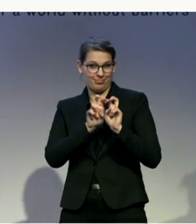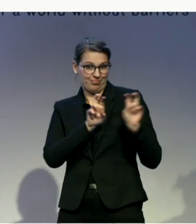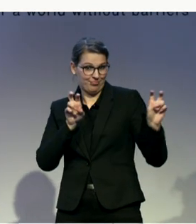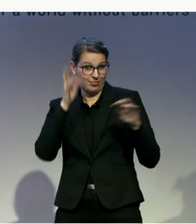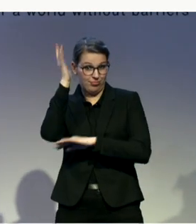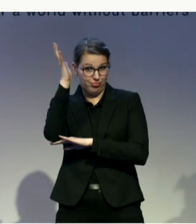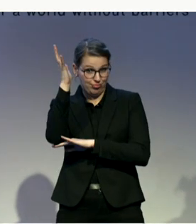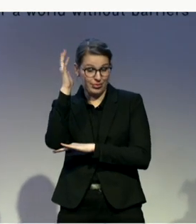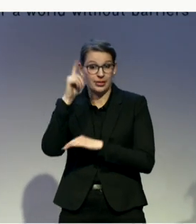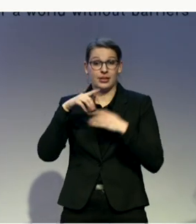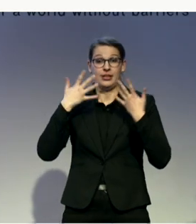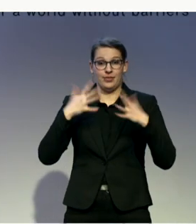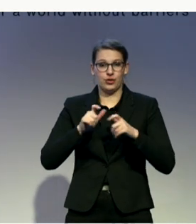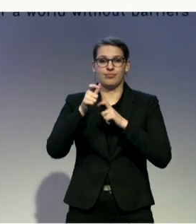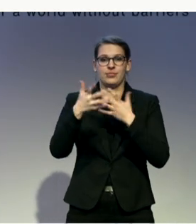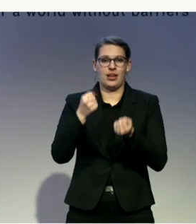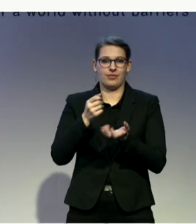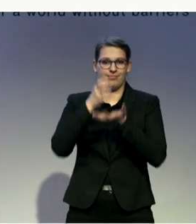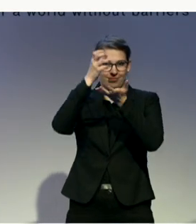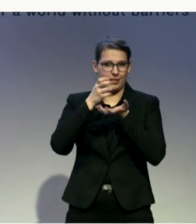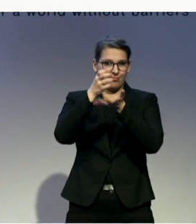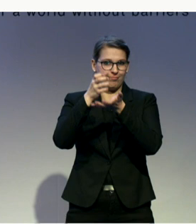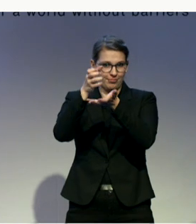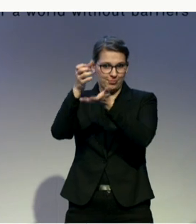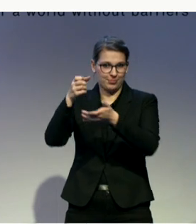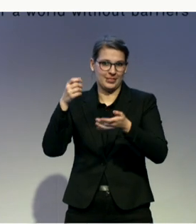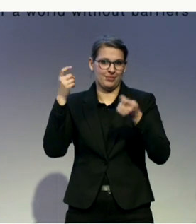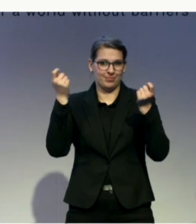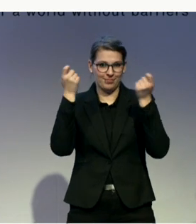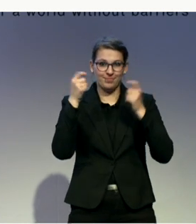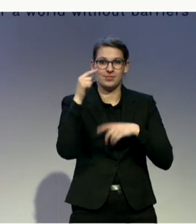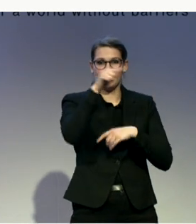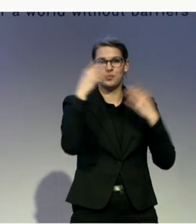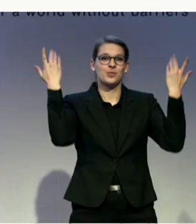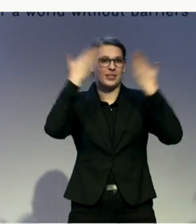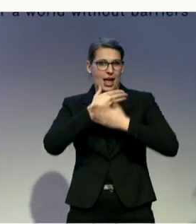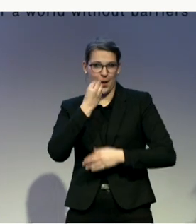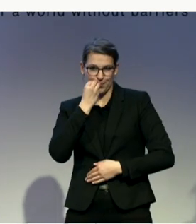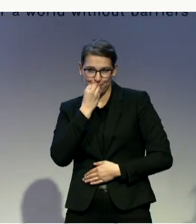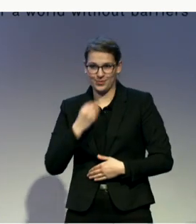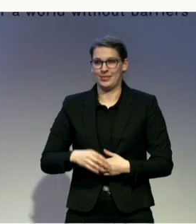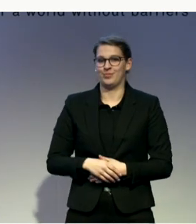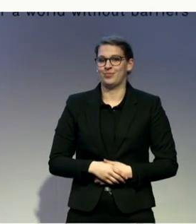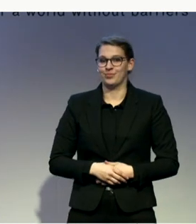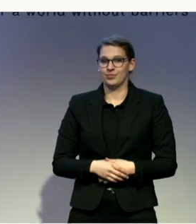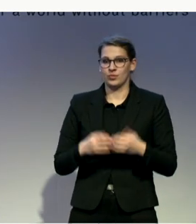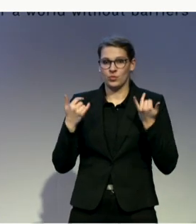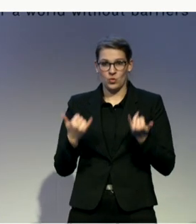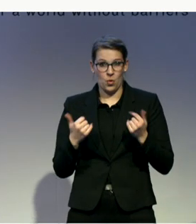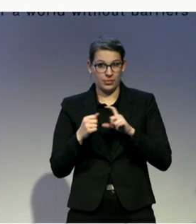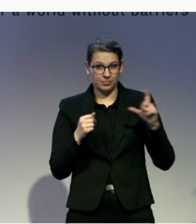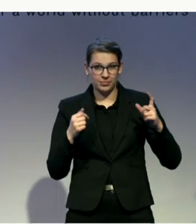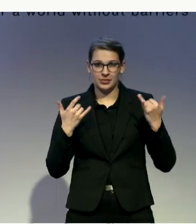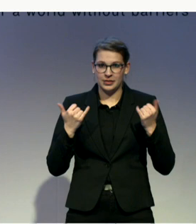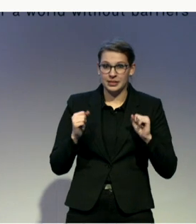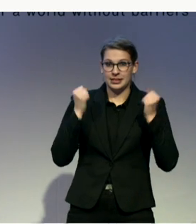So, dear panelists, I think we will have to give the best of us to finish the second